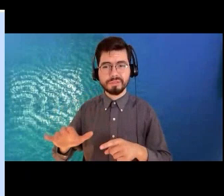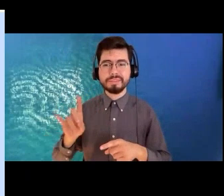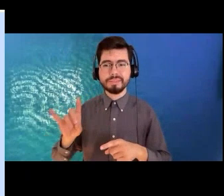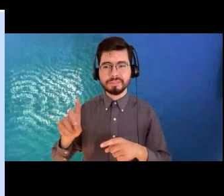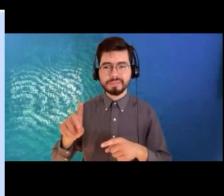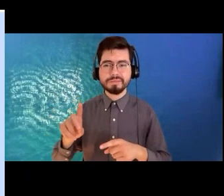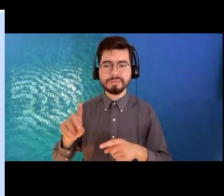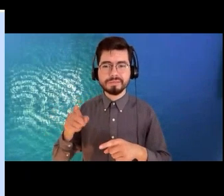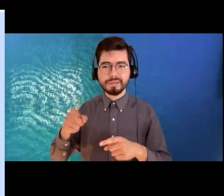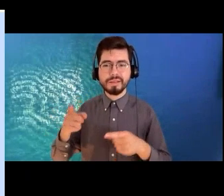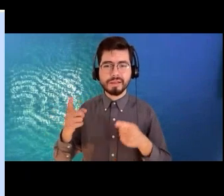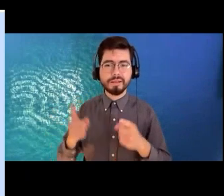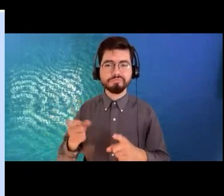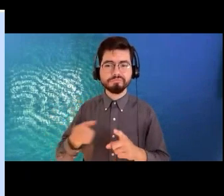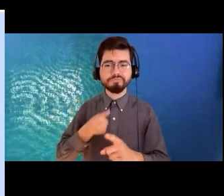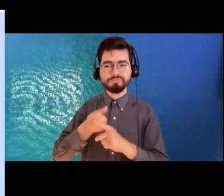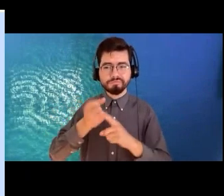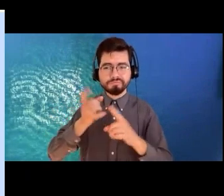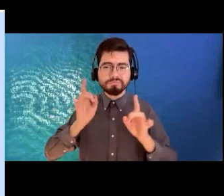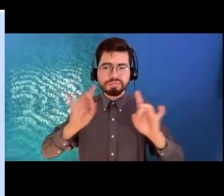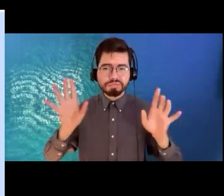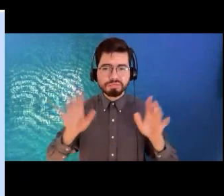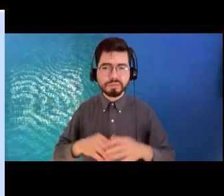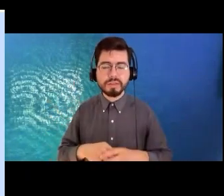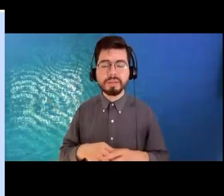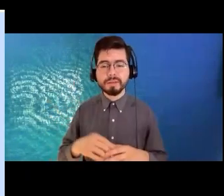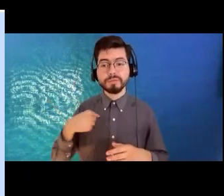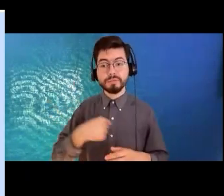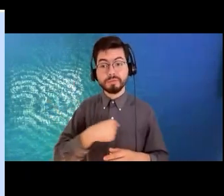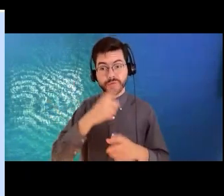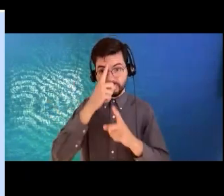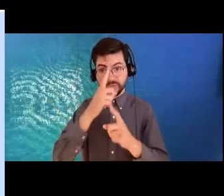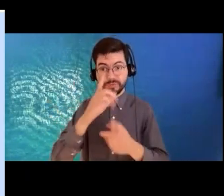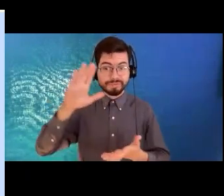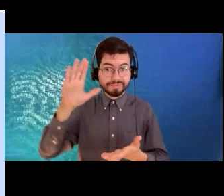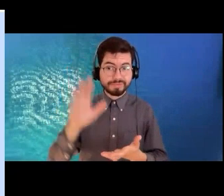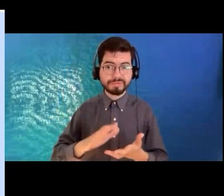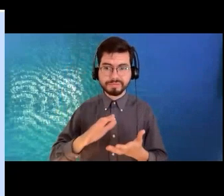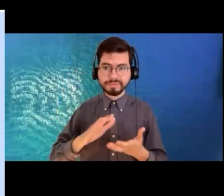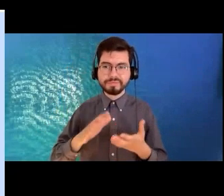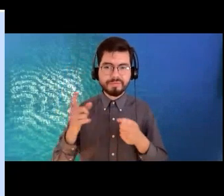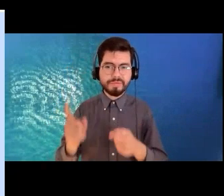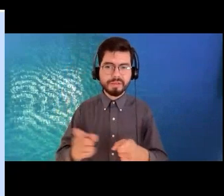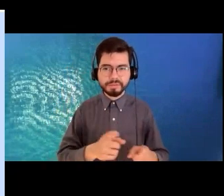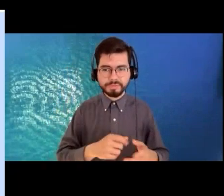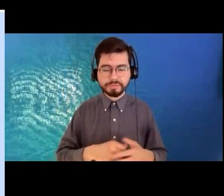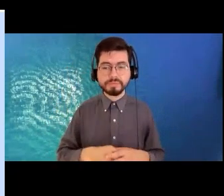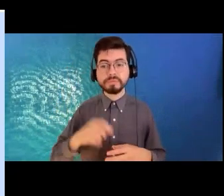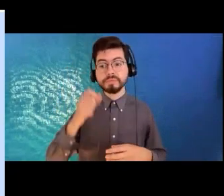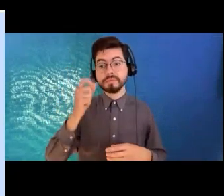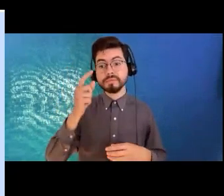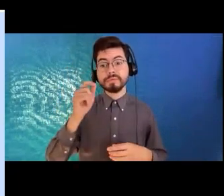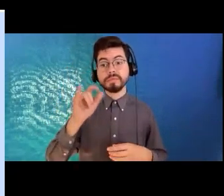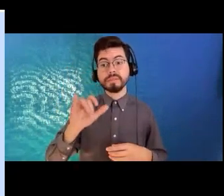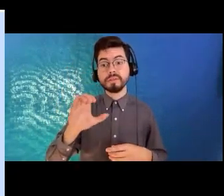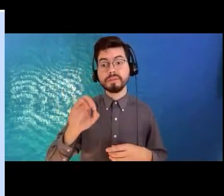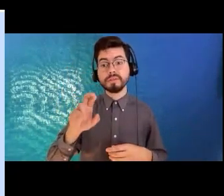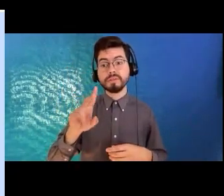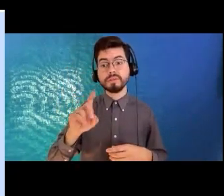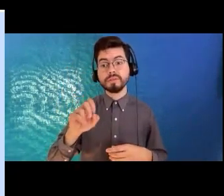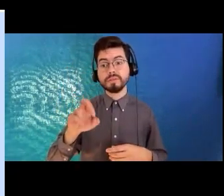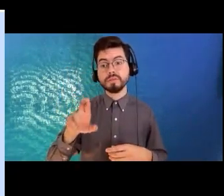And those are efforts to minimize and mitigate that sort of thing from happening. That corridor is going to be different than the rest of the park. It